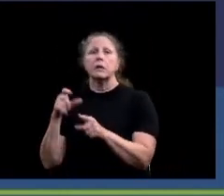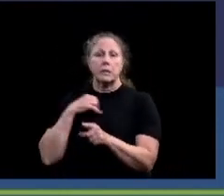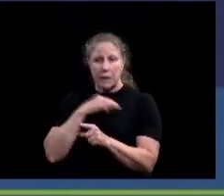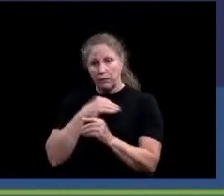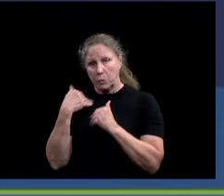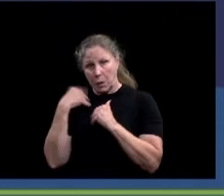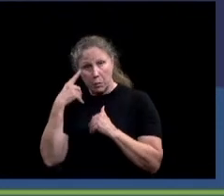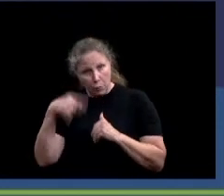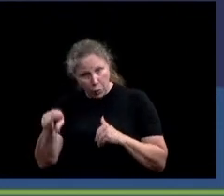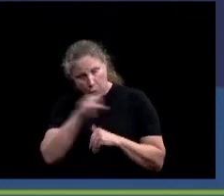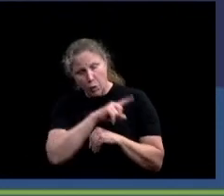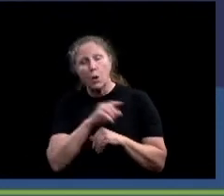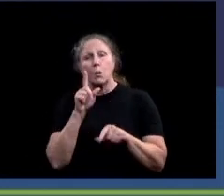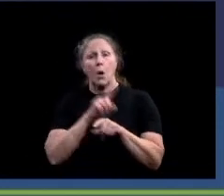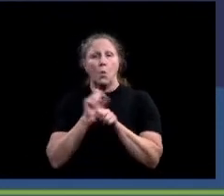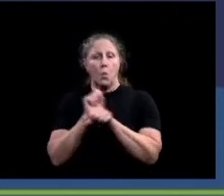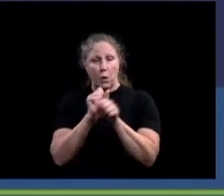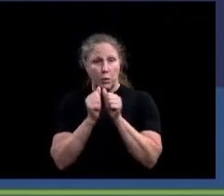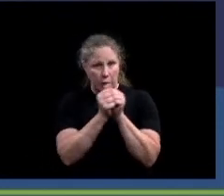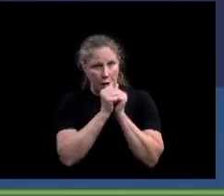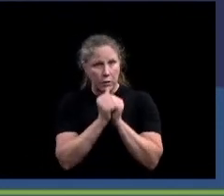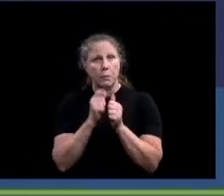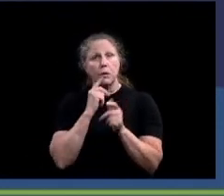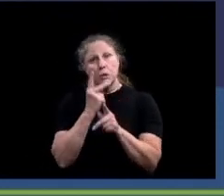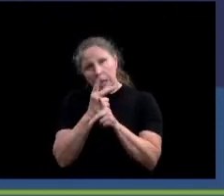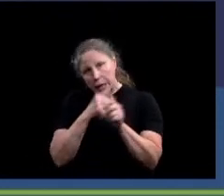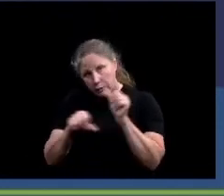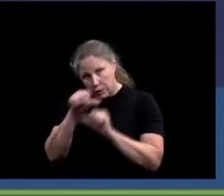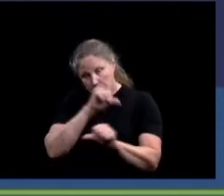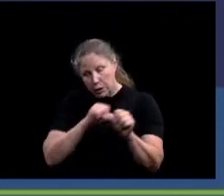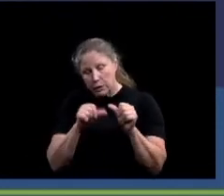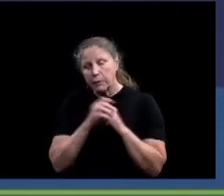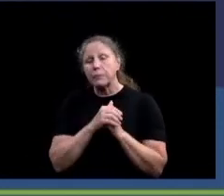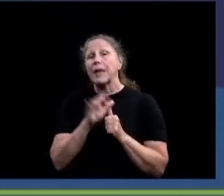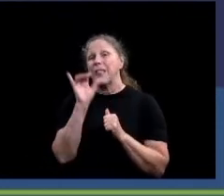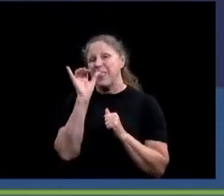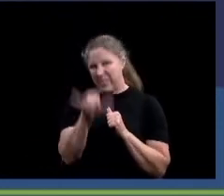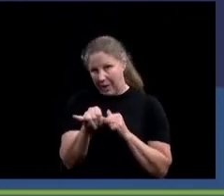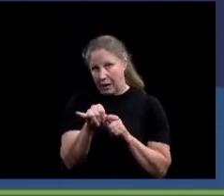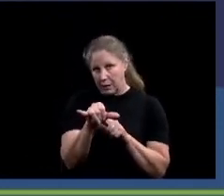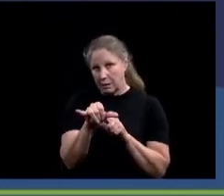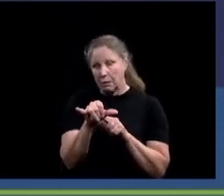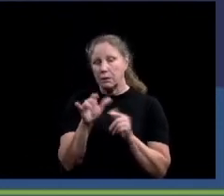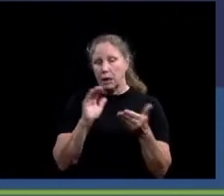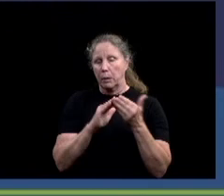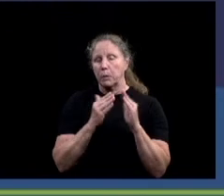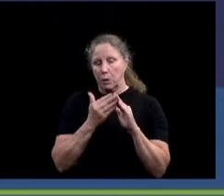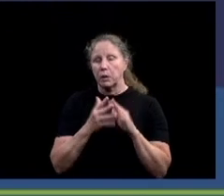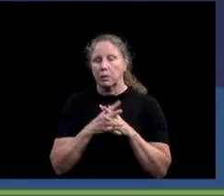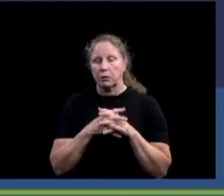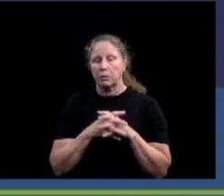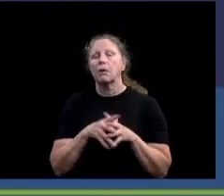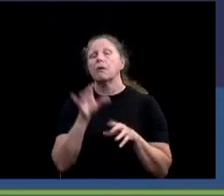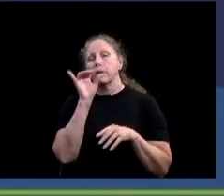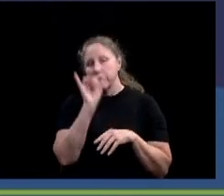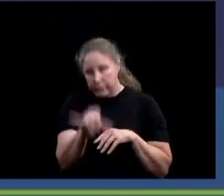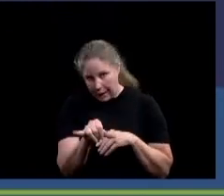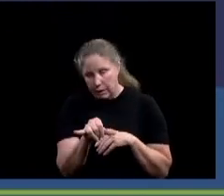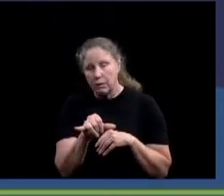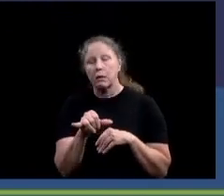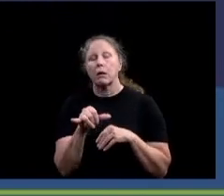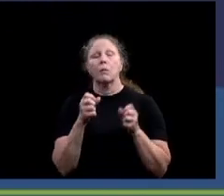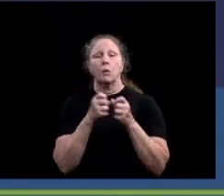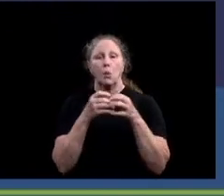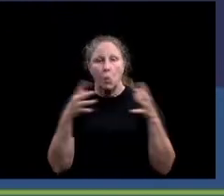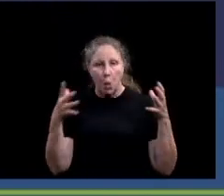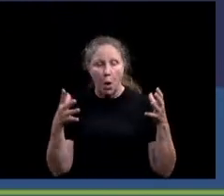care of one another, because that's how community is built. And that's how we continue to grow and foster and develop our community